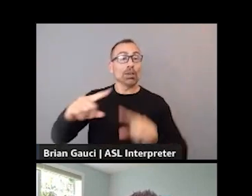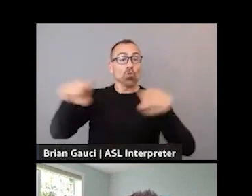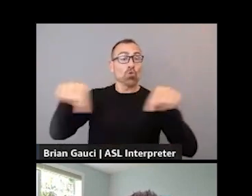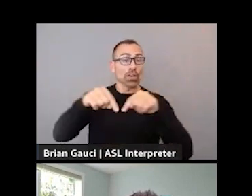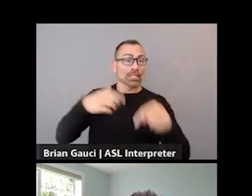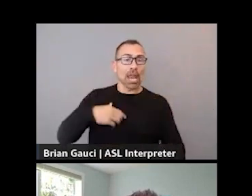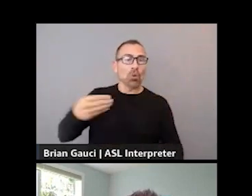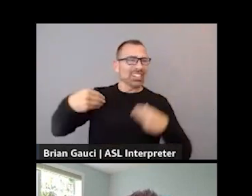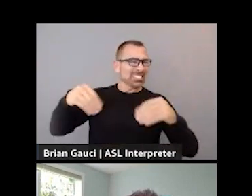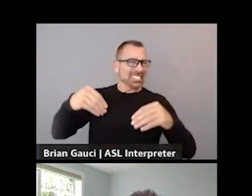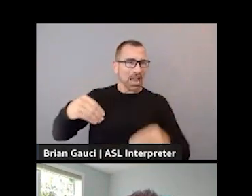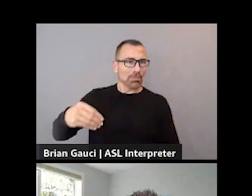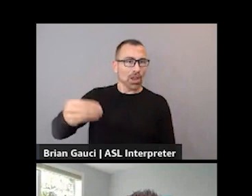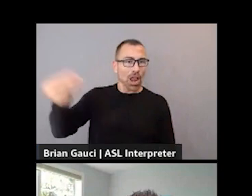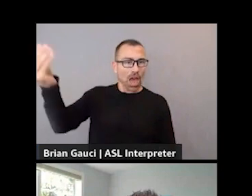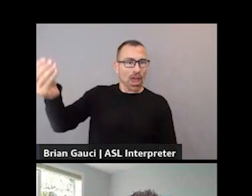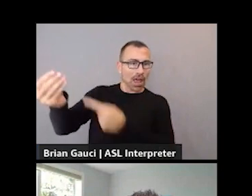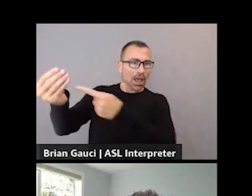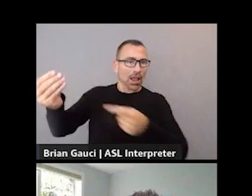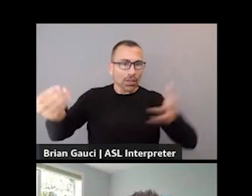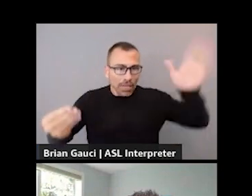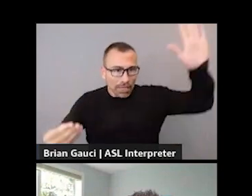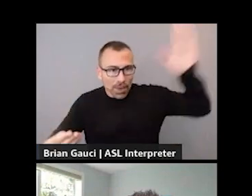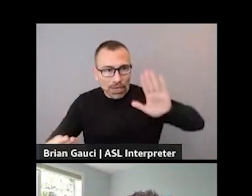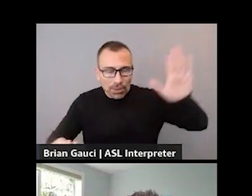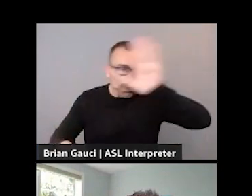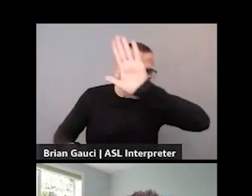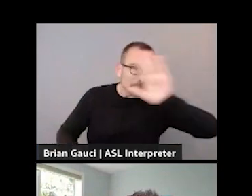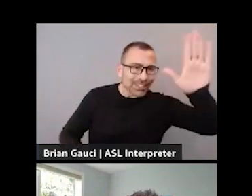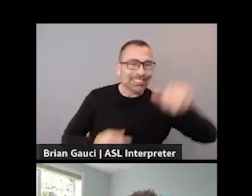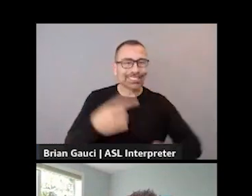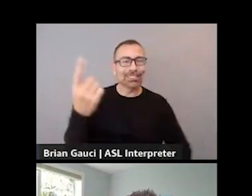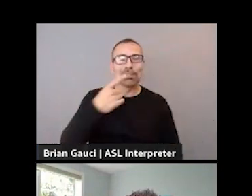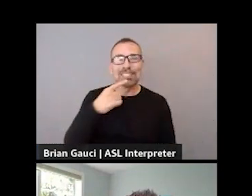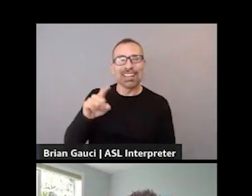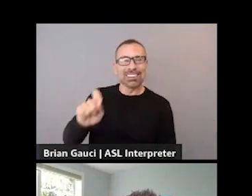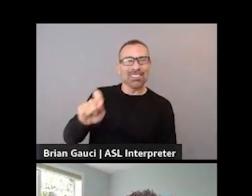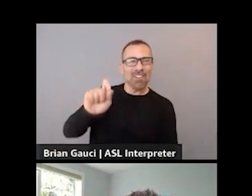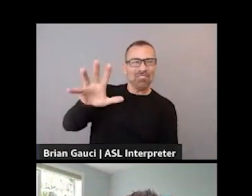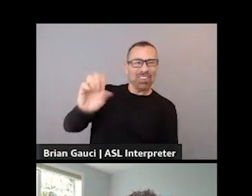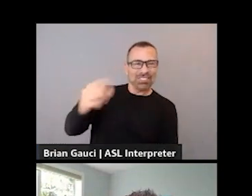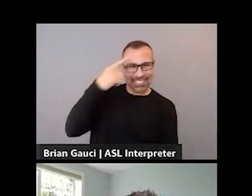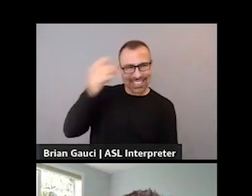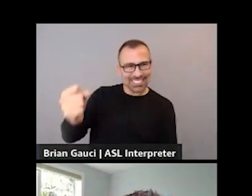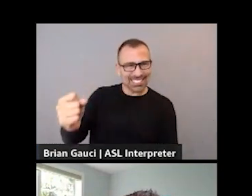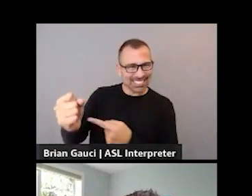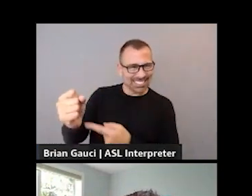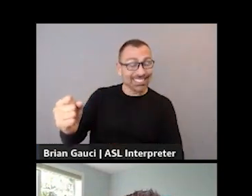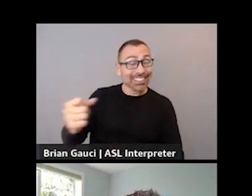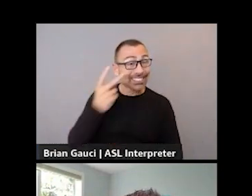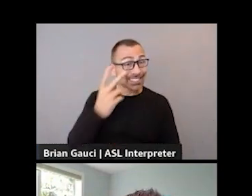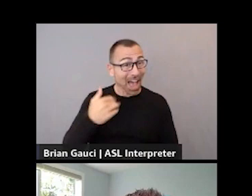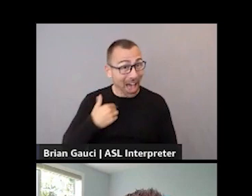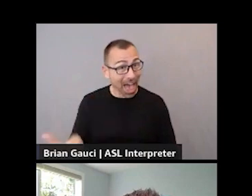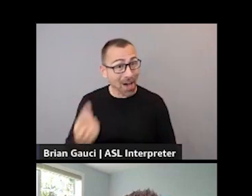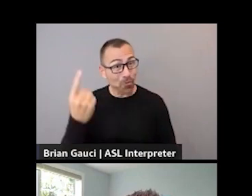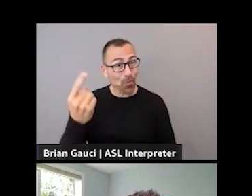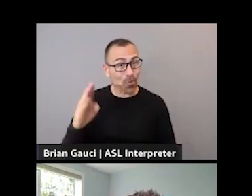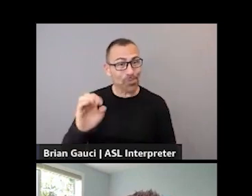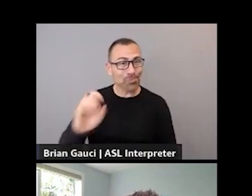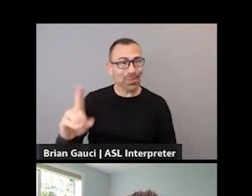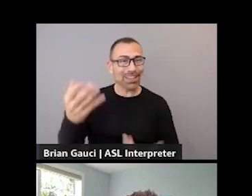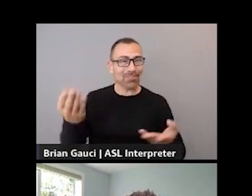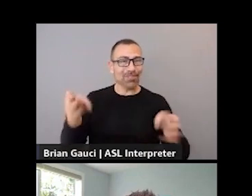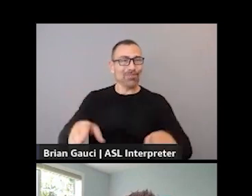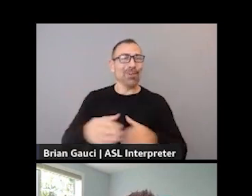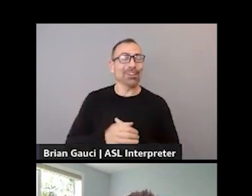my Amazon. 56 cents. See, right there, I've got a bid right now. But imagine you're trying to do that